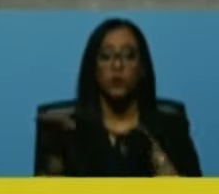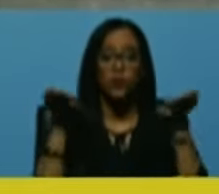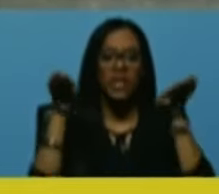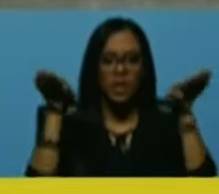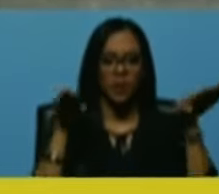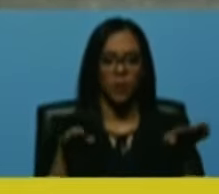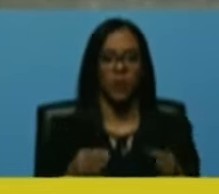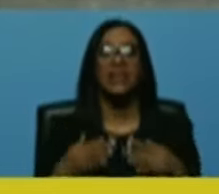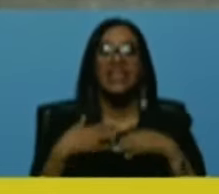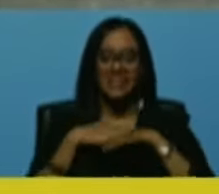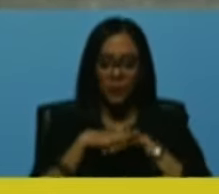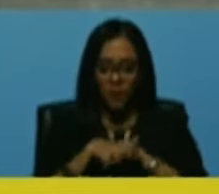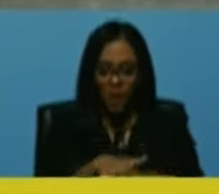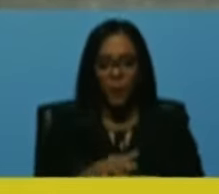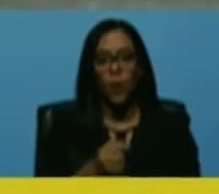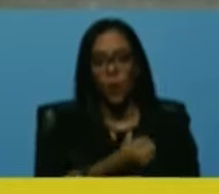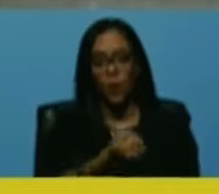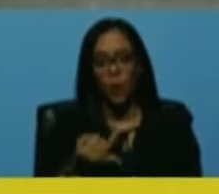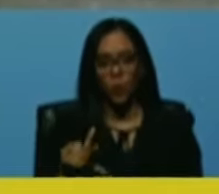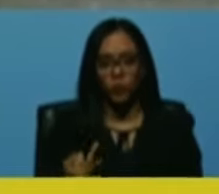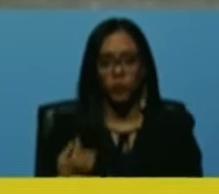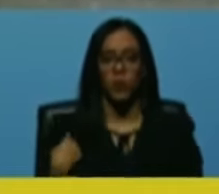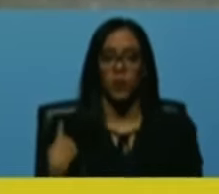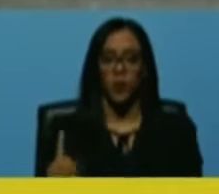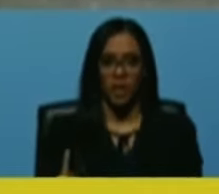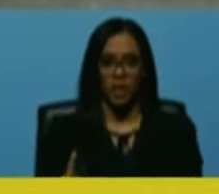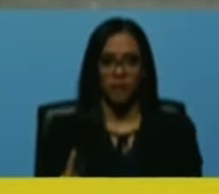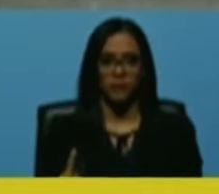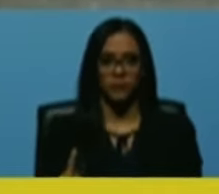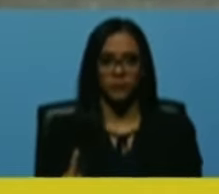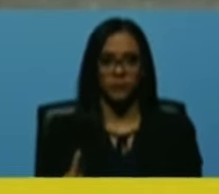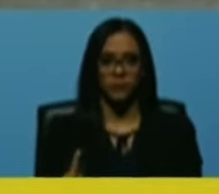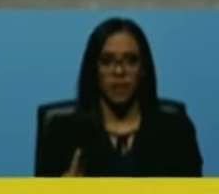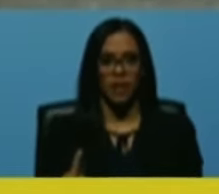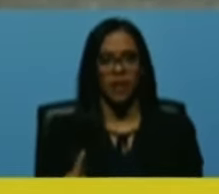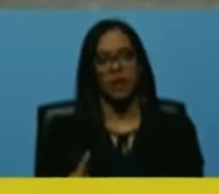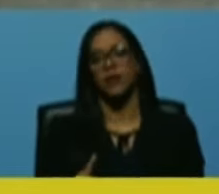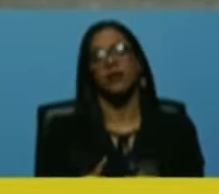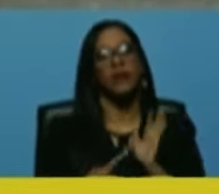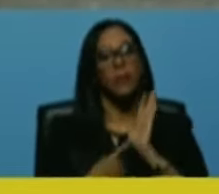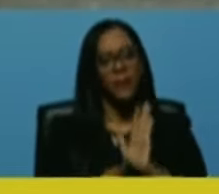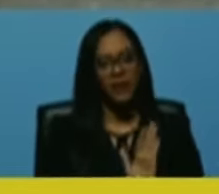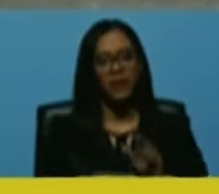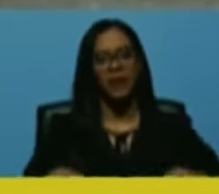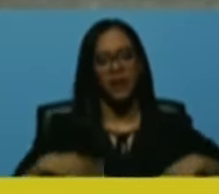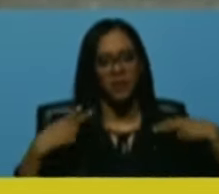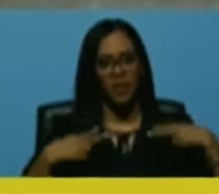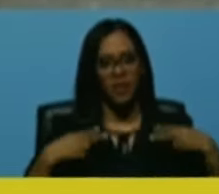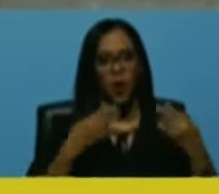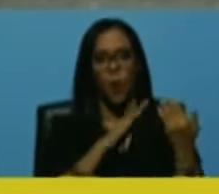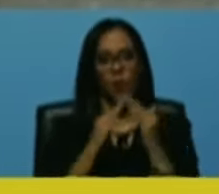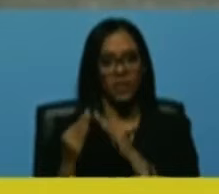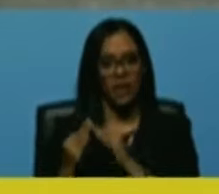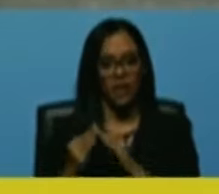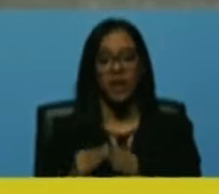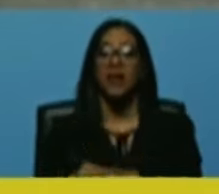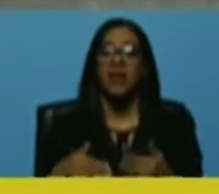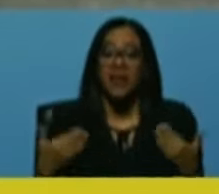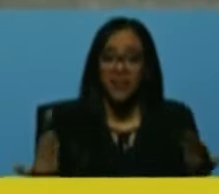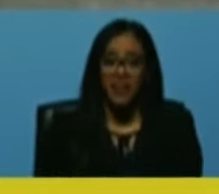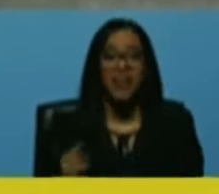is to say, all the priorities will be combined that will mark the life of the community.